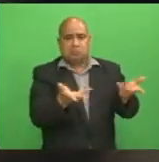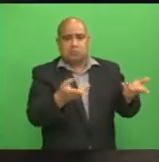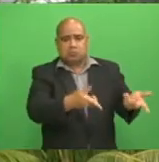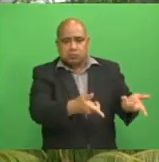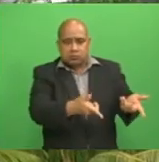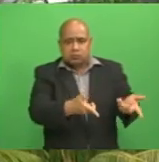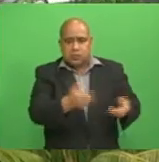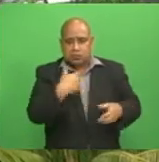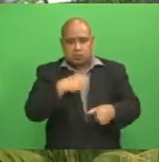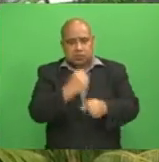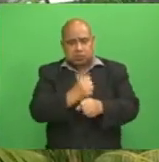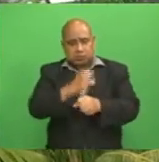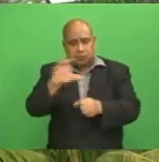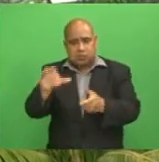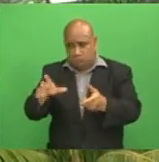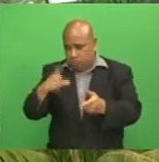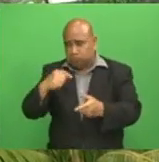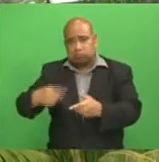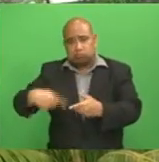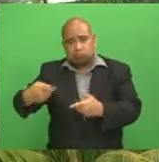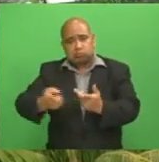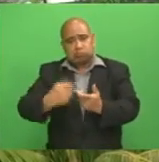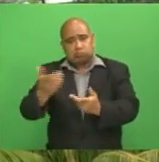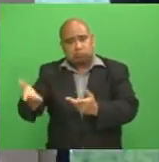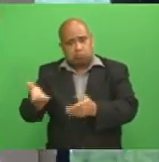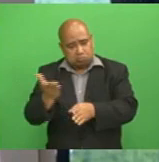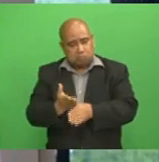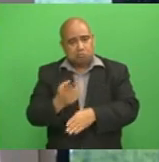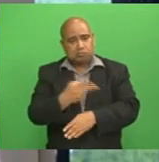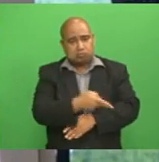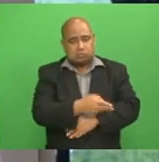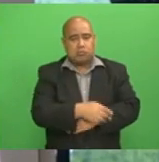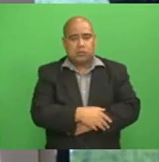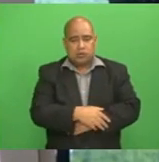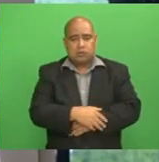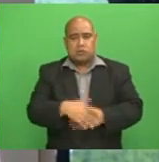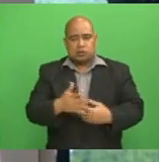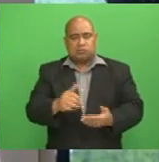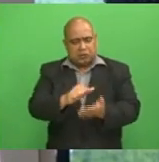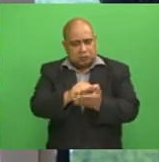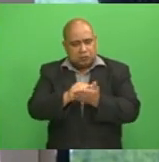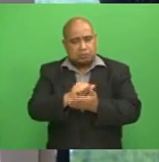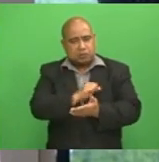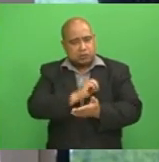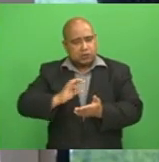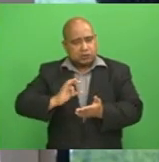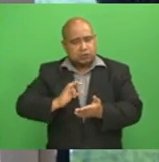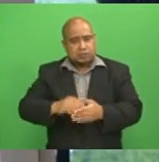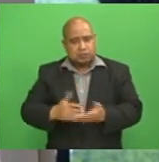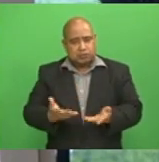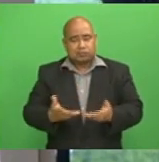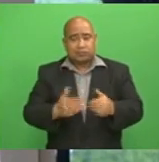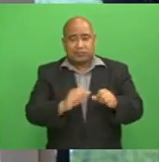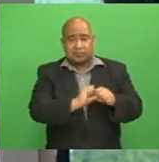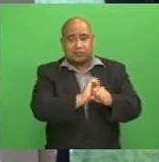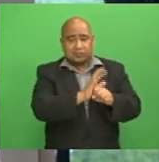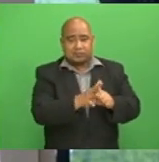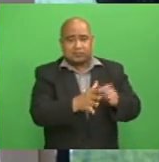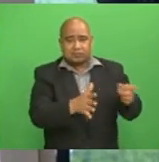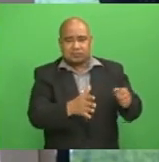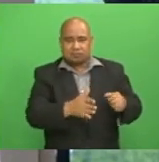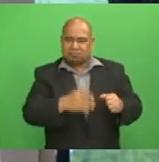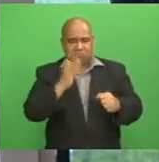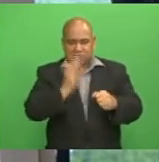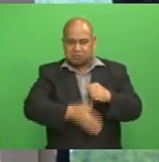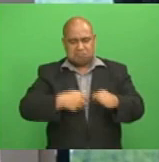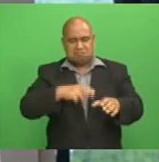Glass has retained all its employees. And at this time, the coronavirus, we never laid off anybody, we never